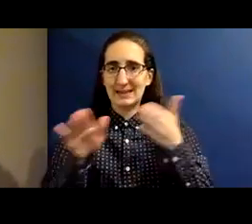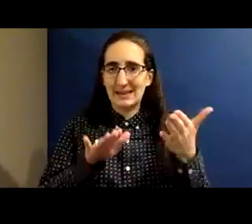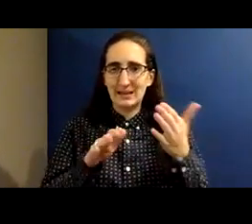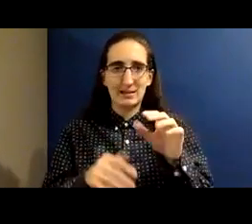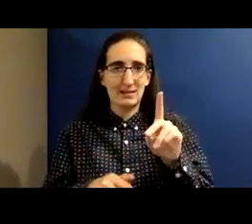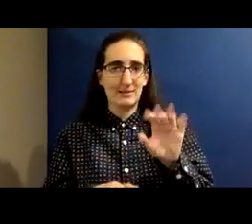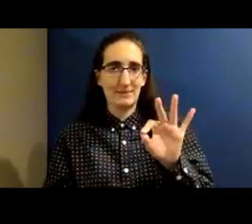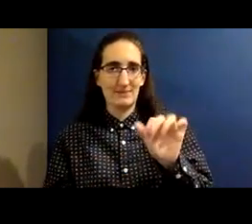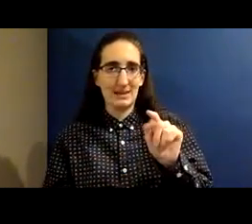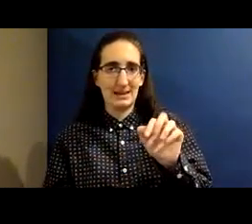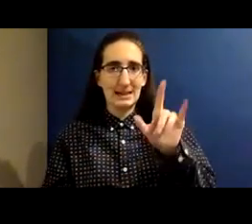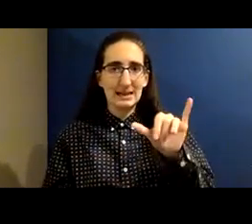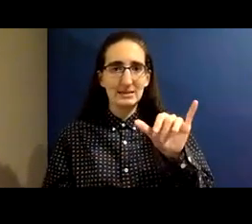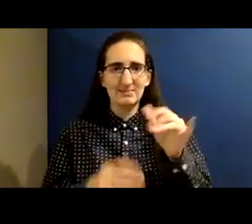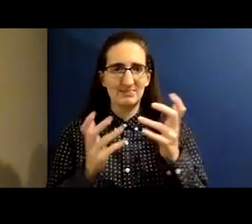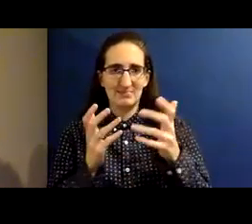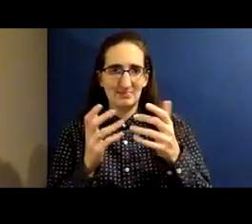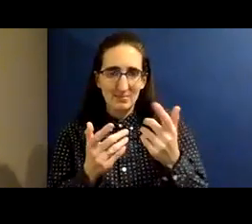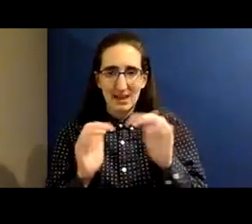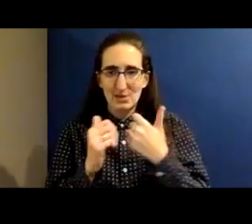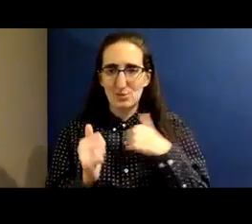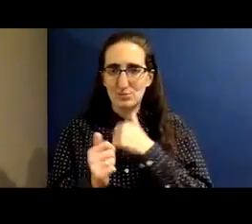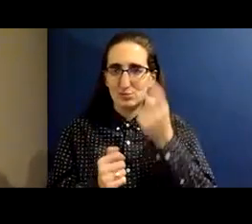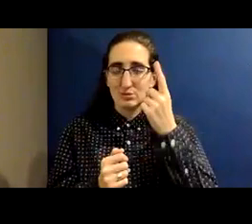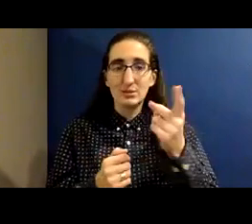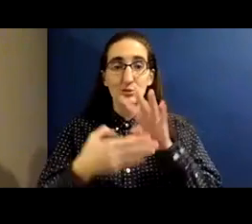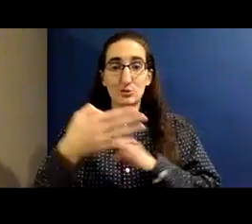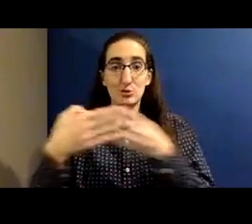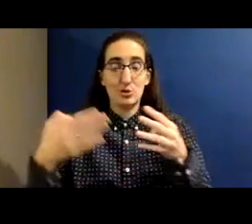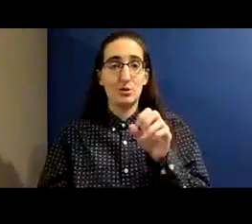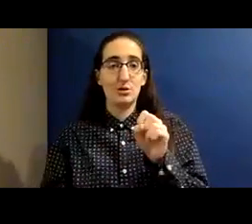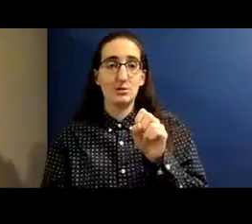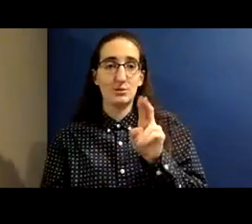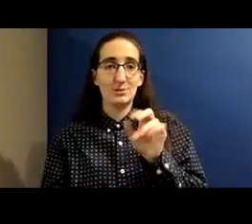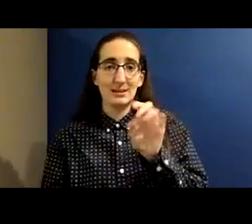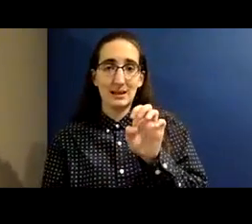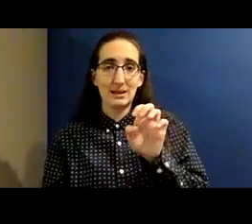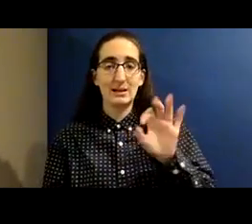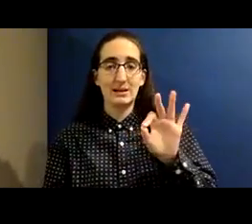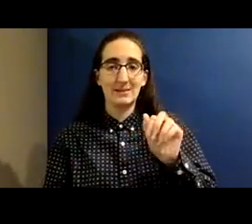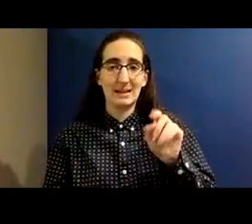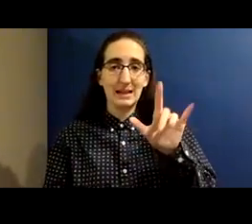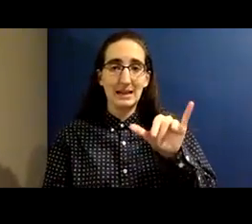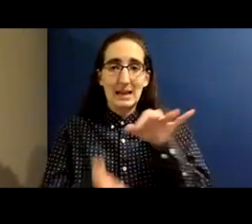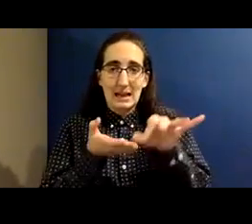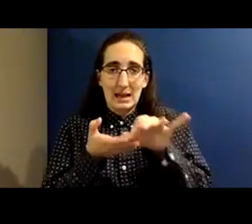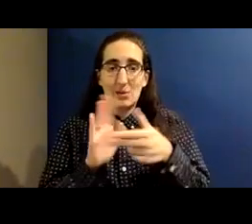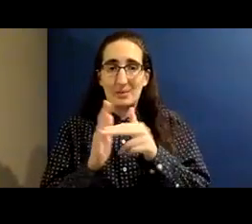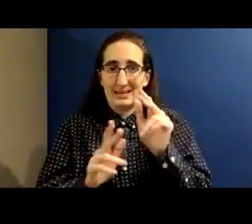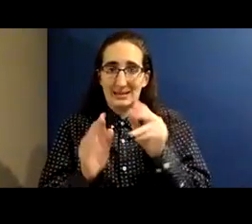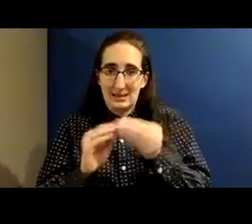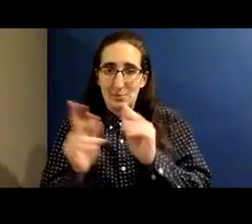it? So what I have here is a chart of suicide fatality counts, so numbers of people who died by